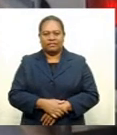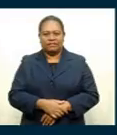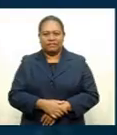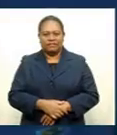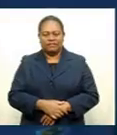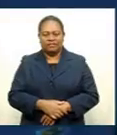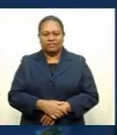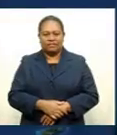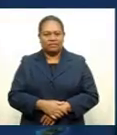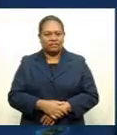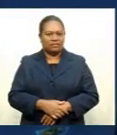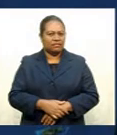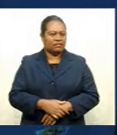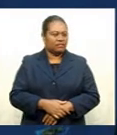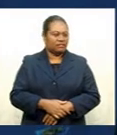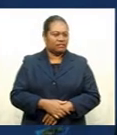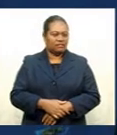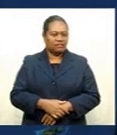Regarding